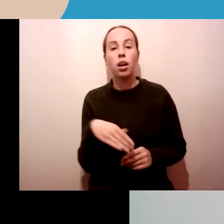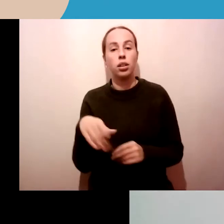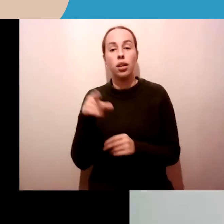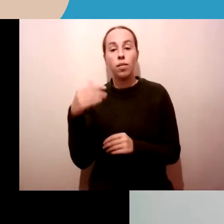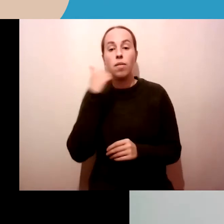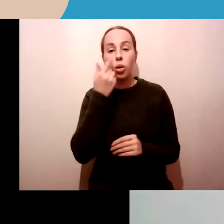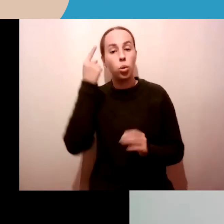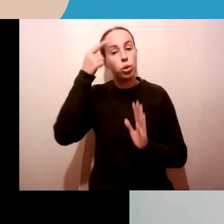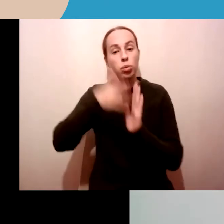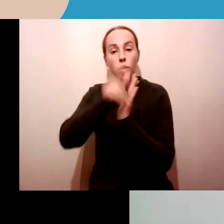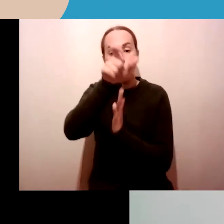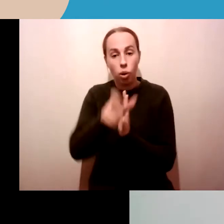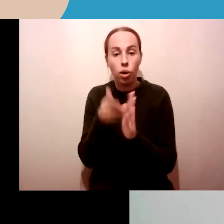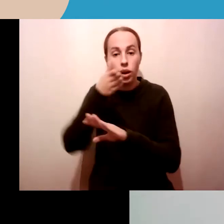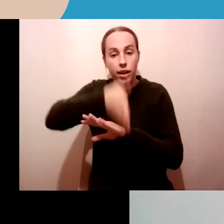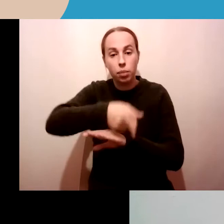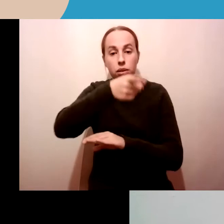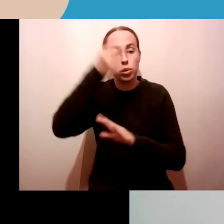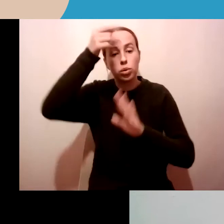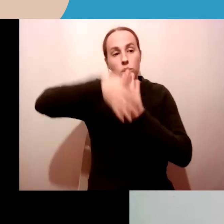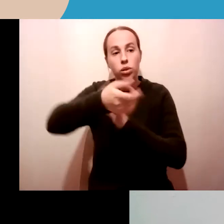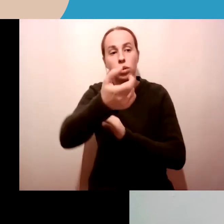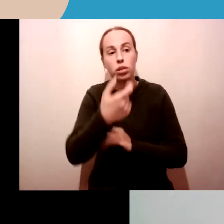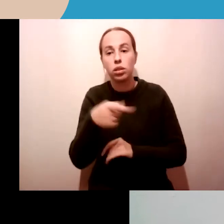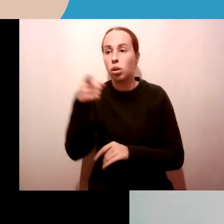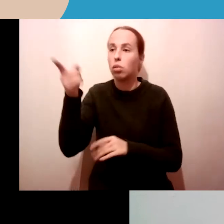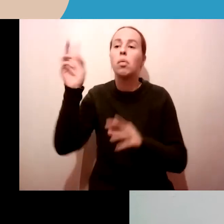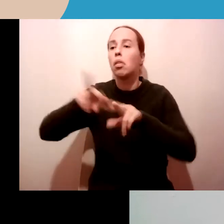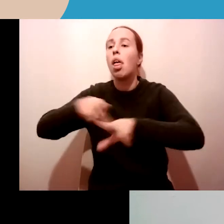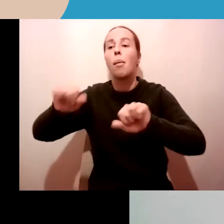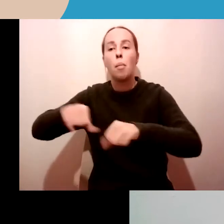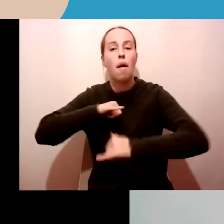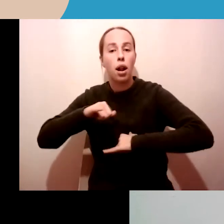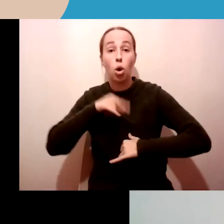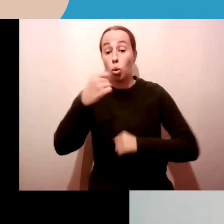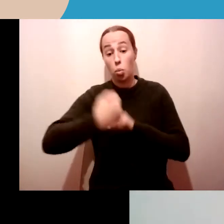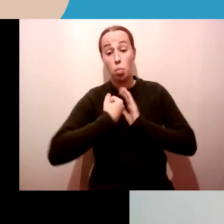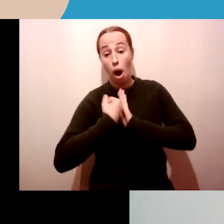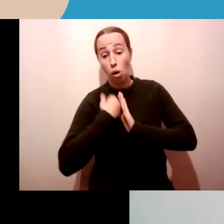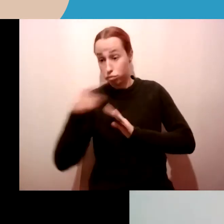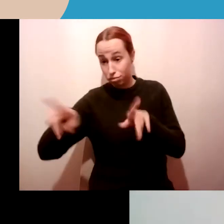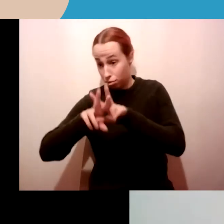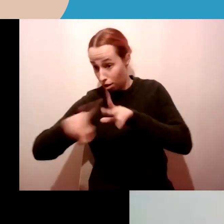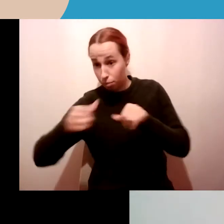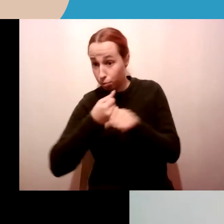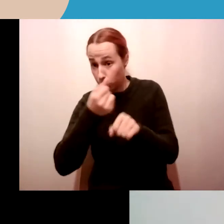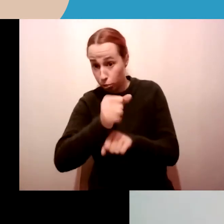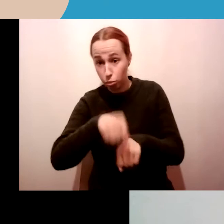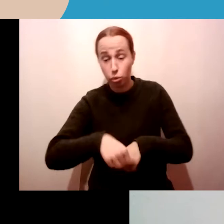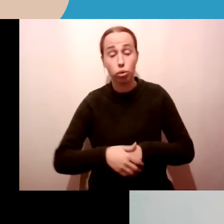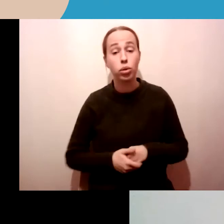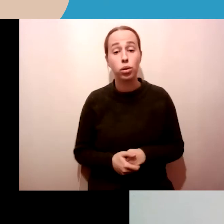foremost, teachers failed to react. Then they went to the psychologist of the school